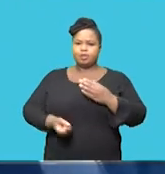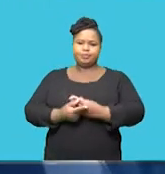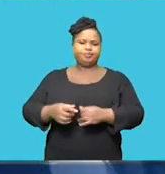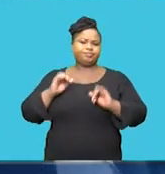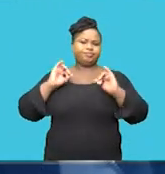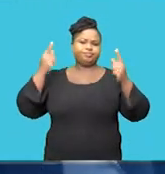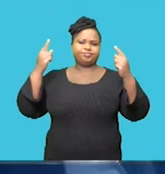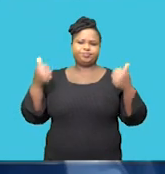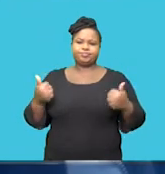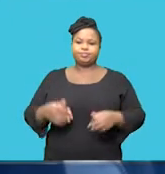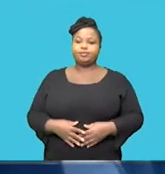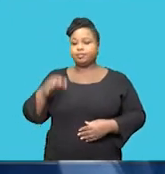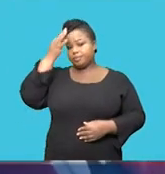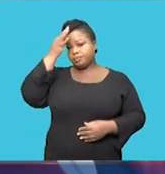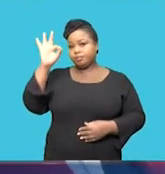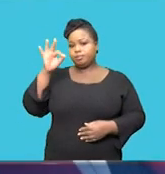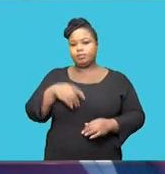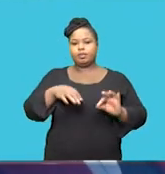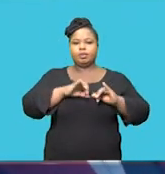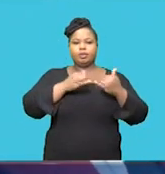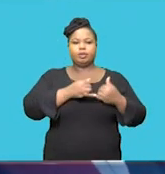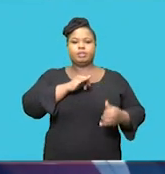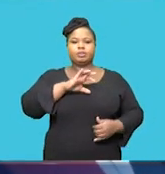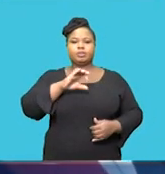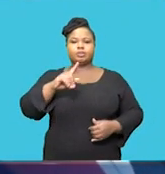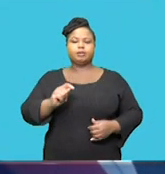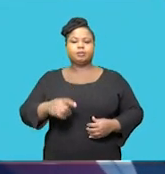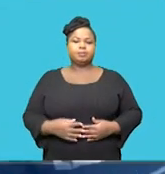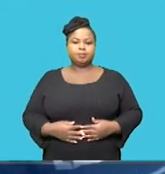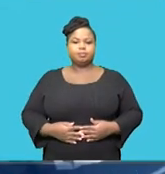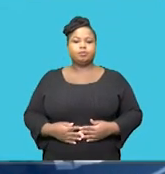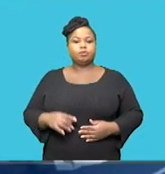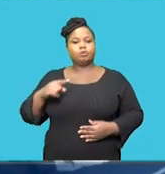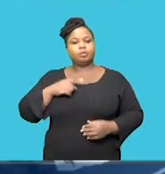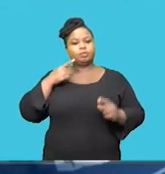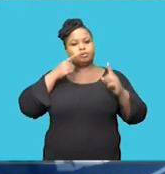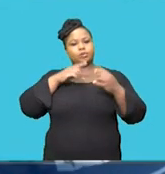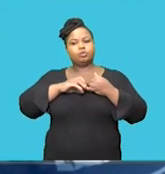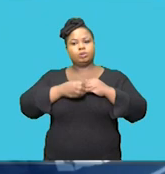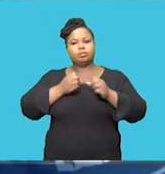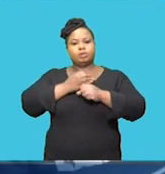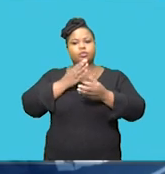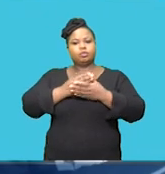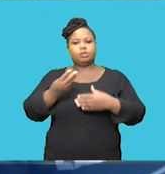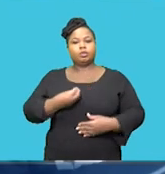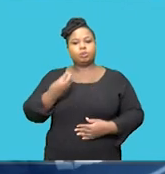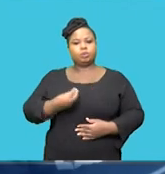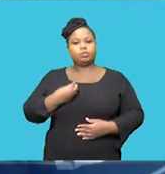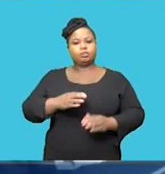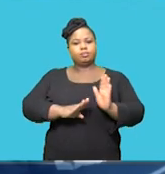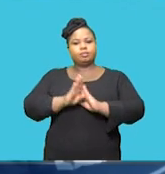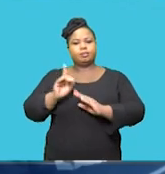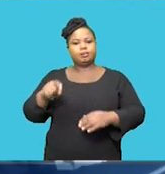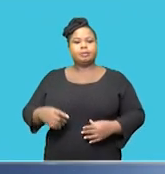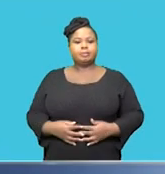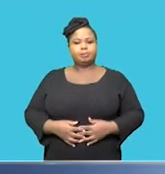ngempumelelo kwinsebenziswano karhulumente neenkampani zabucala ngenjongo yokuqingqa ikamva lolutsha nokuphucula eli